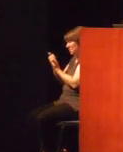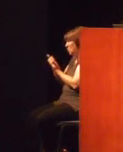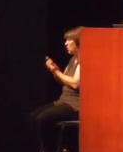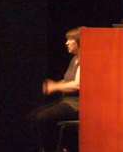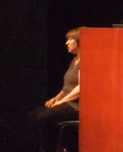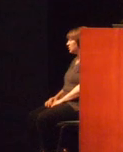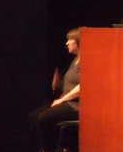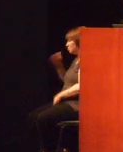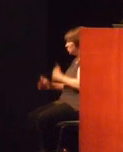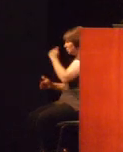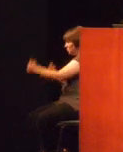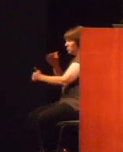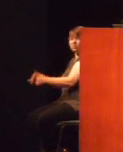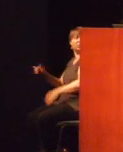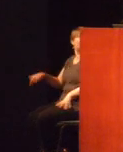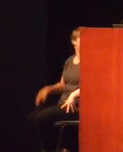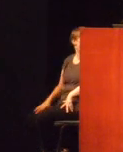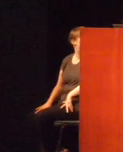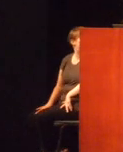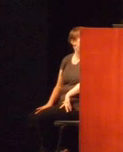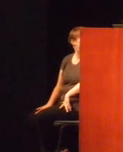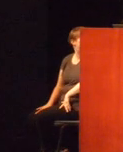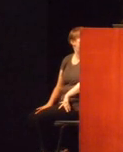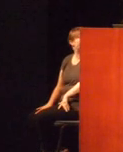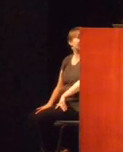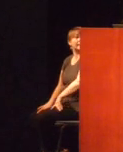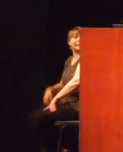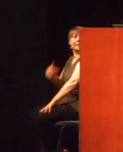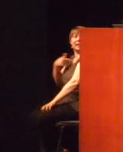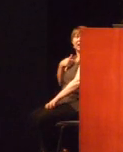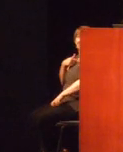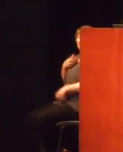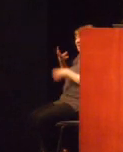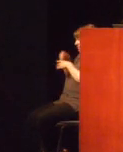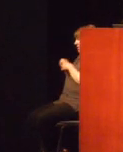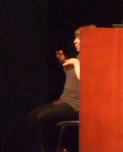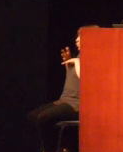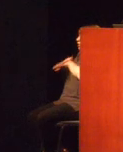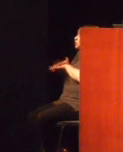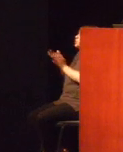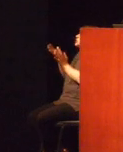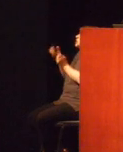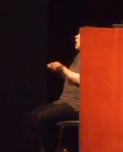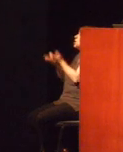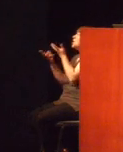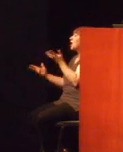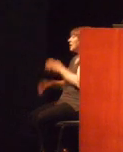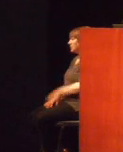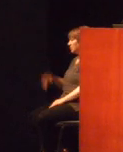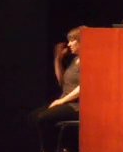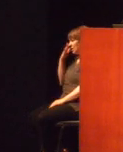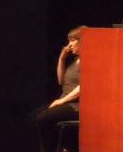through that stage. And so here's the thing, I am in reintegration a lot. And the reason I know I'm in